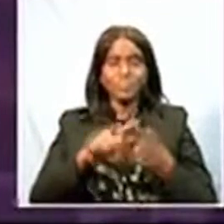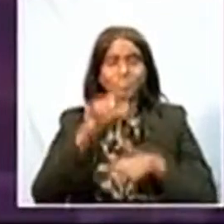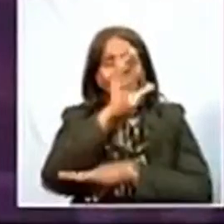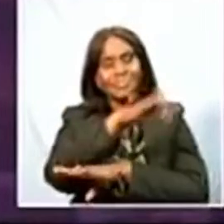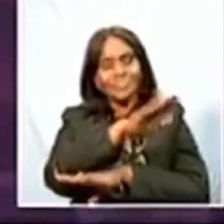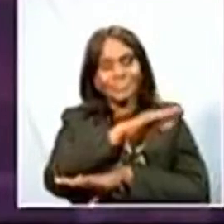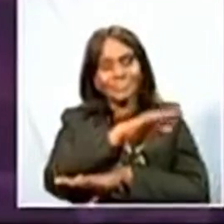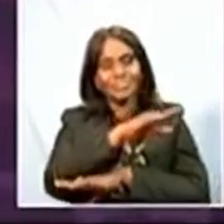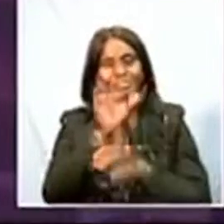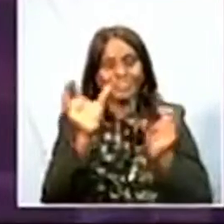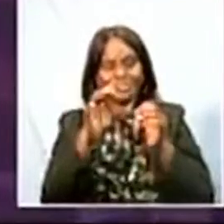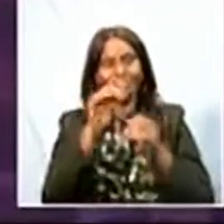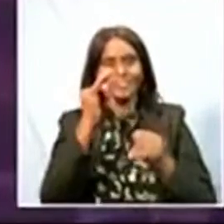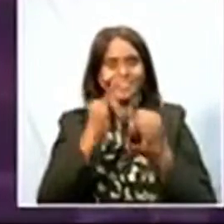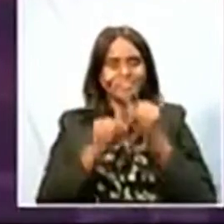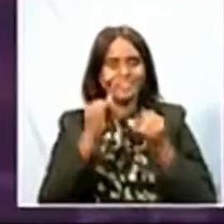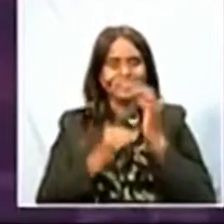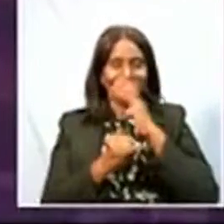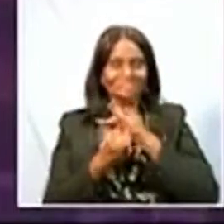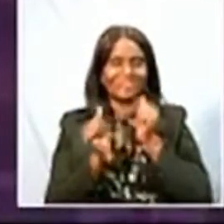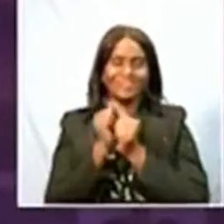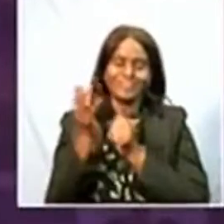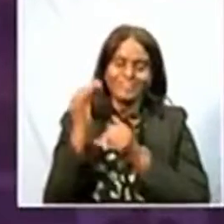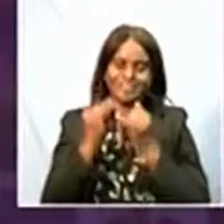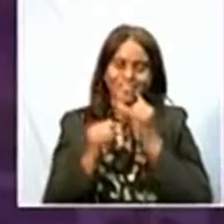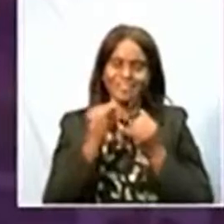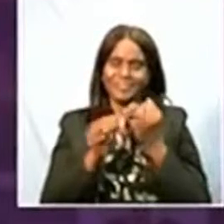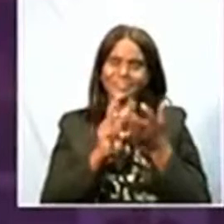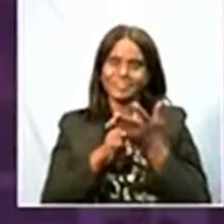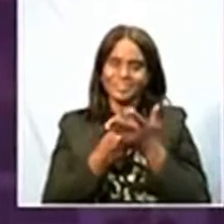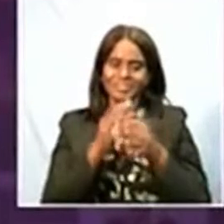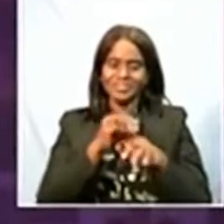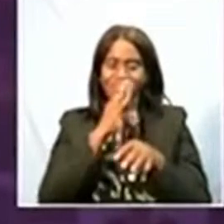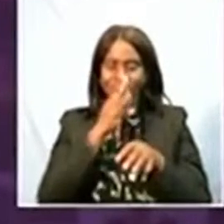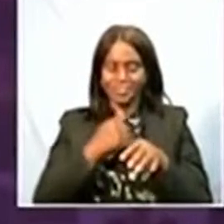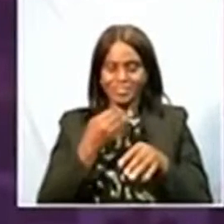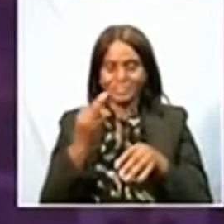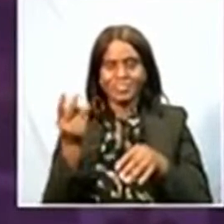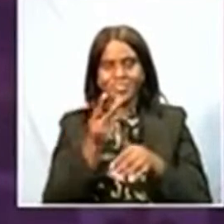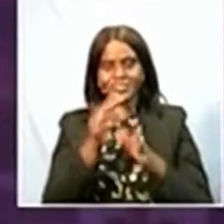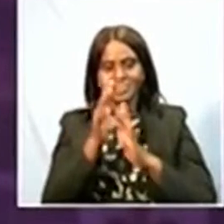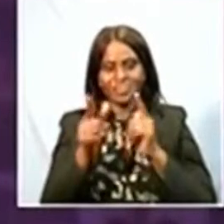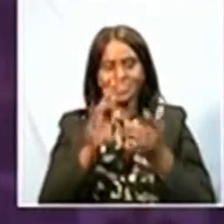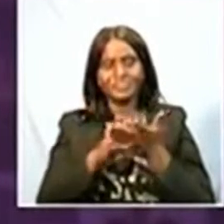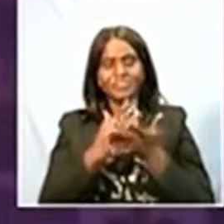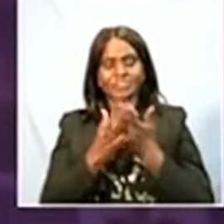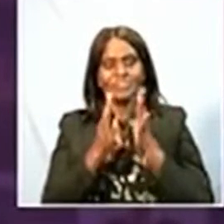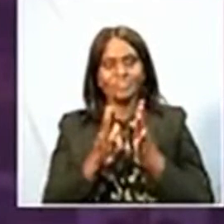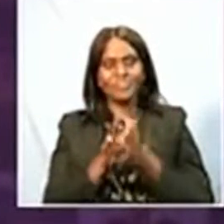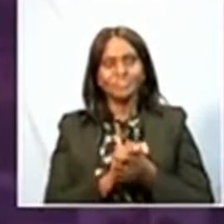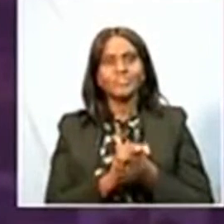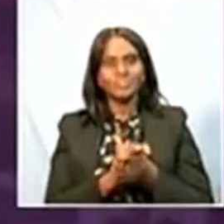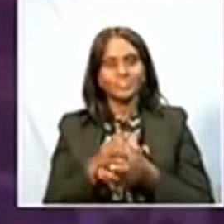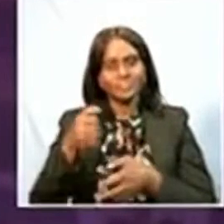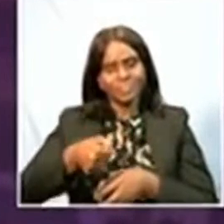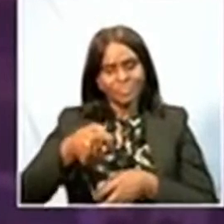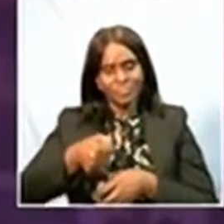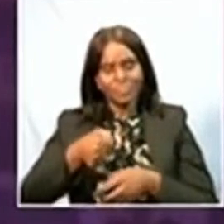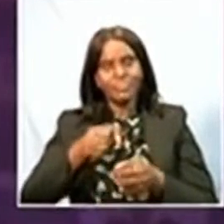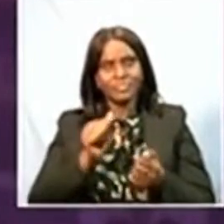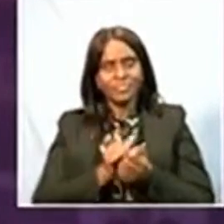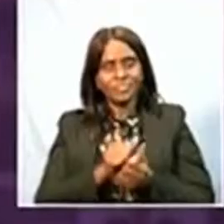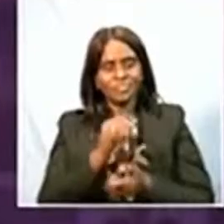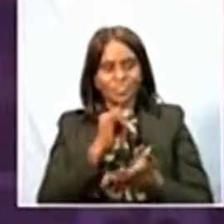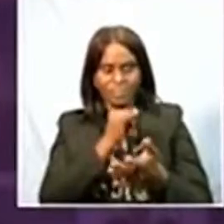evening, when the committee will be done with the last witness. And on behalf of my two sign language interpreters, Chola Kaoma